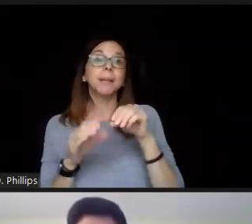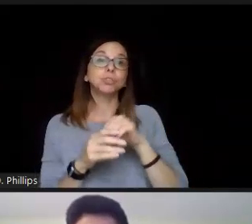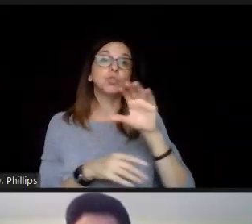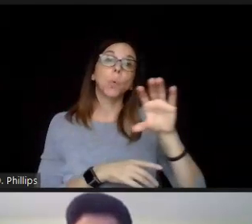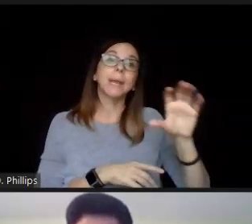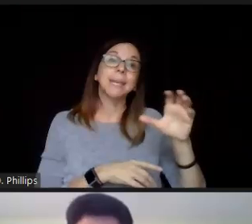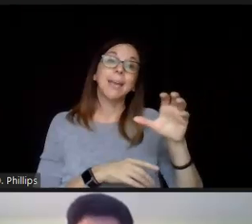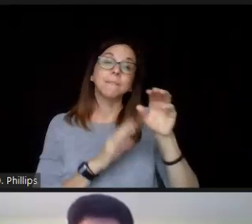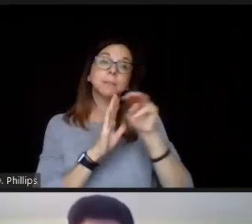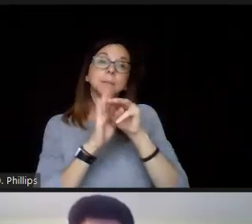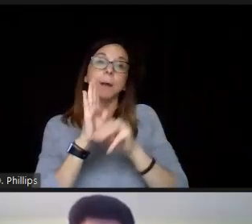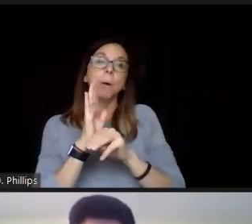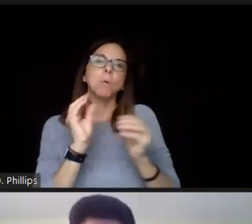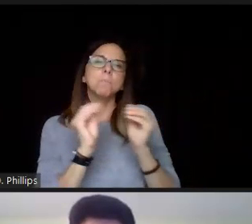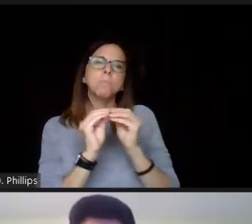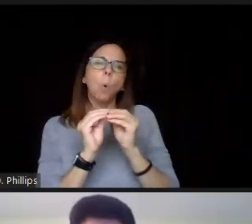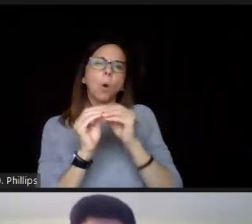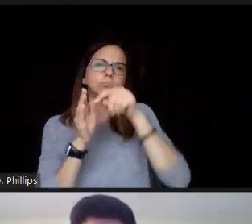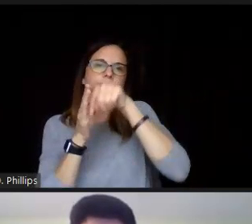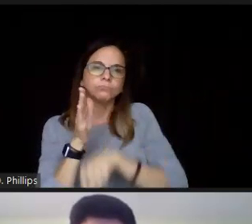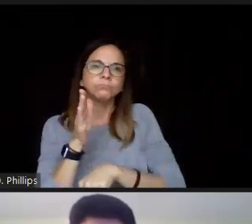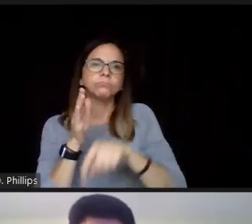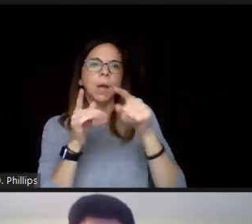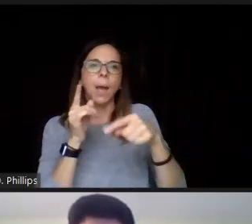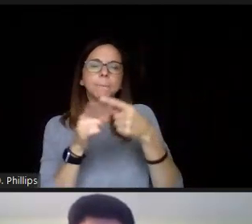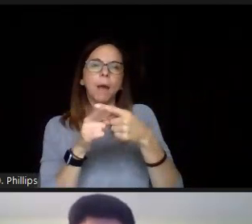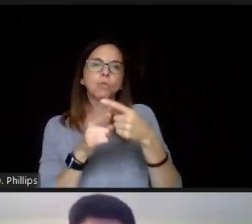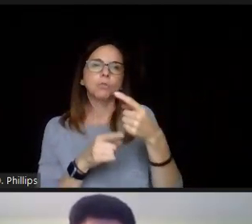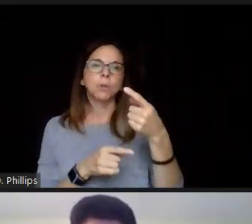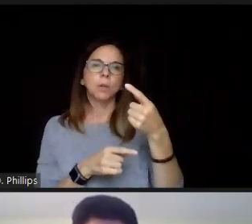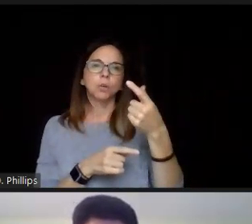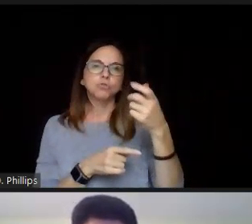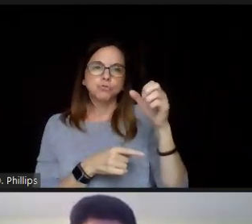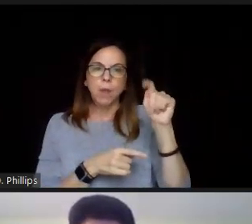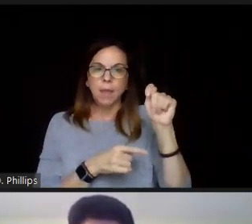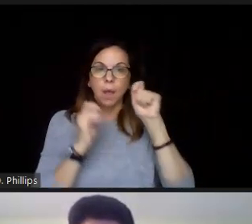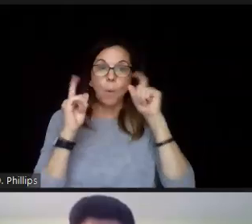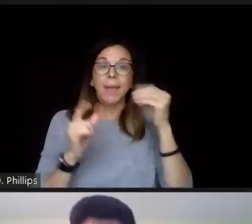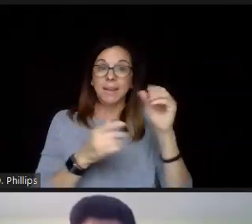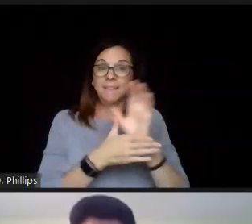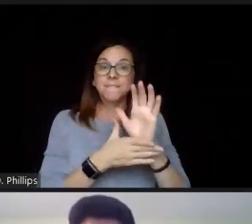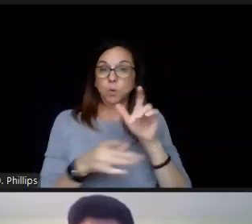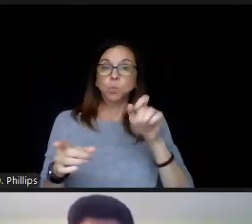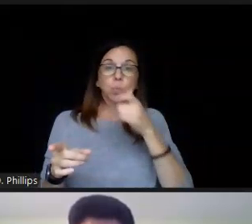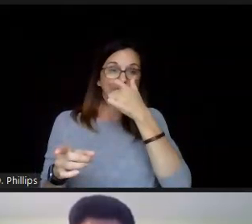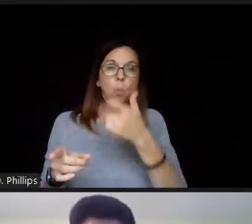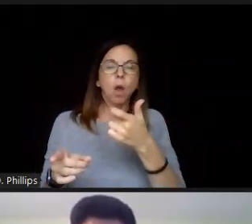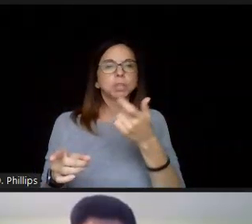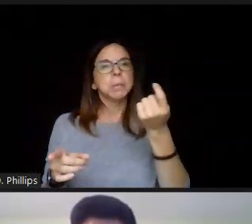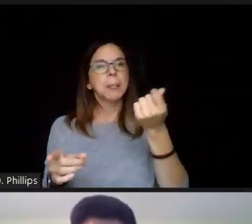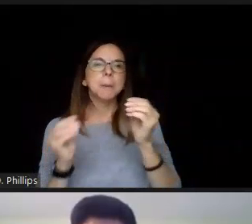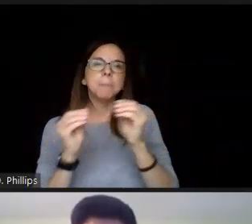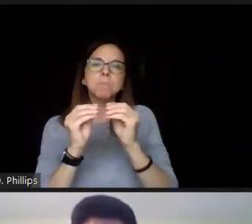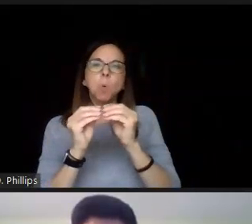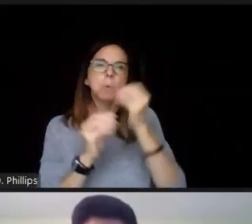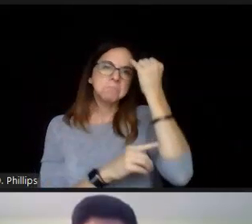you a little bit more background about the Great Awakening, and also a video to watch, just to give you a little bit more